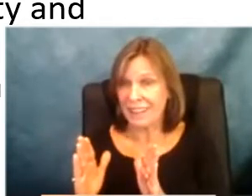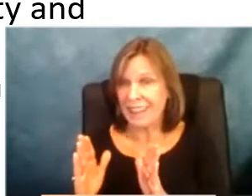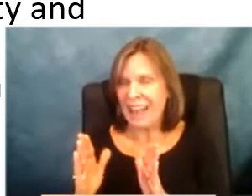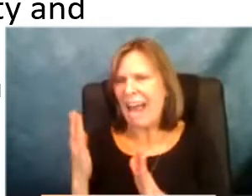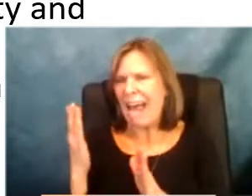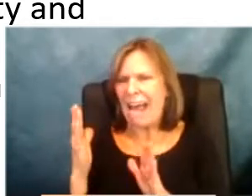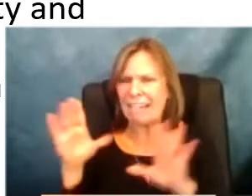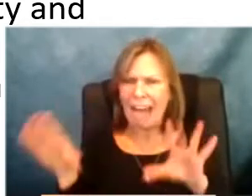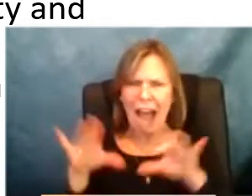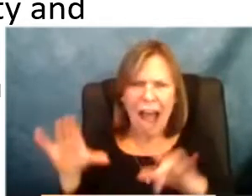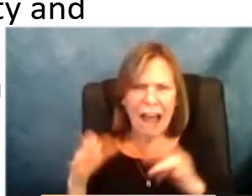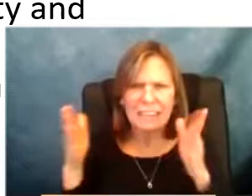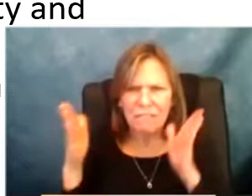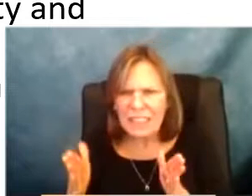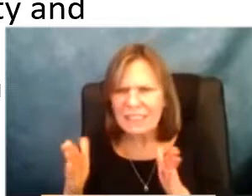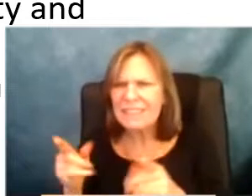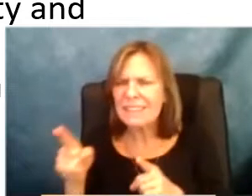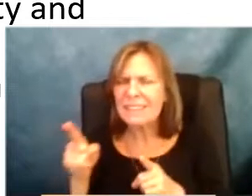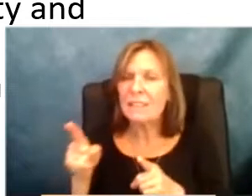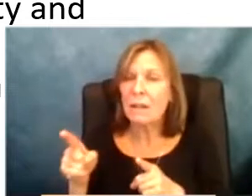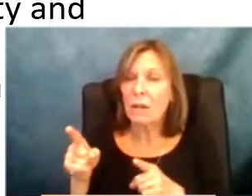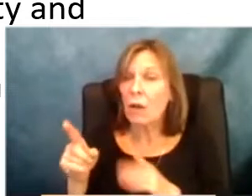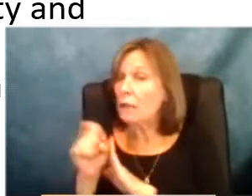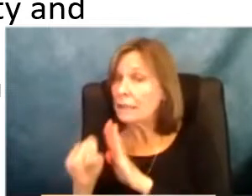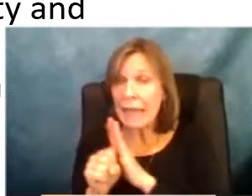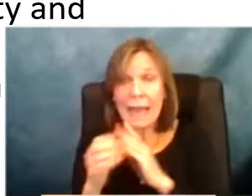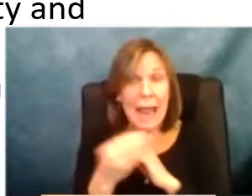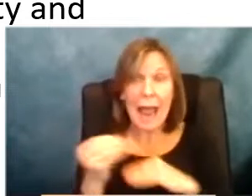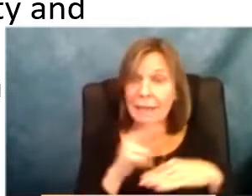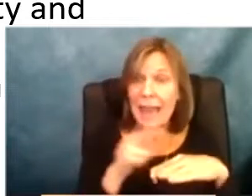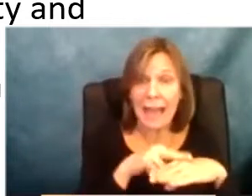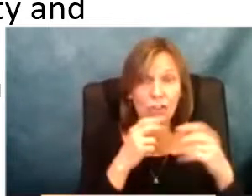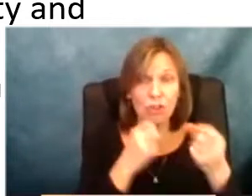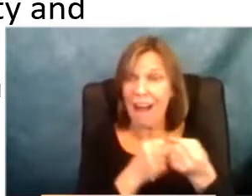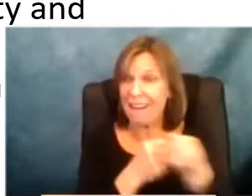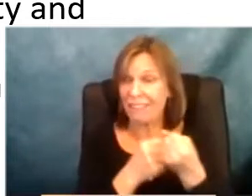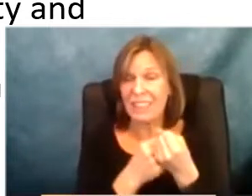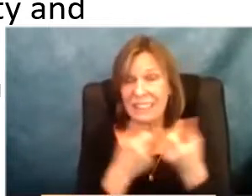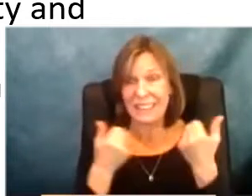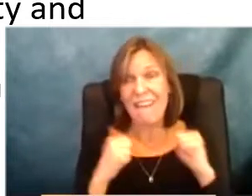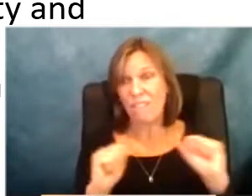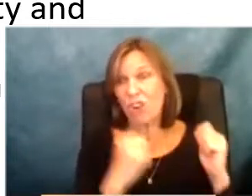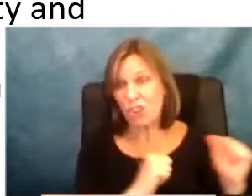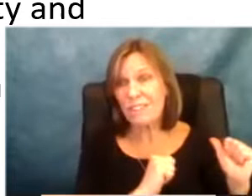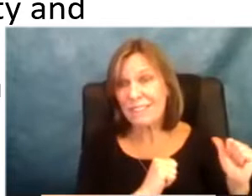activists in state and national advocacy efforts.